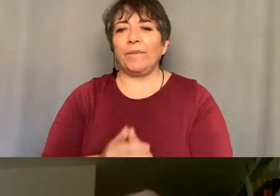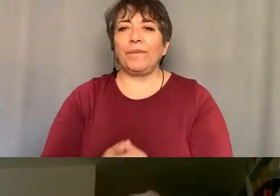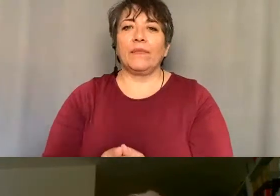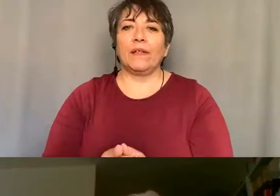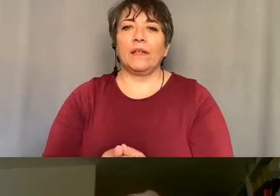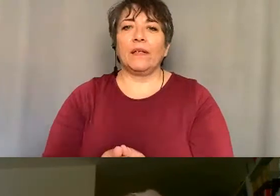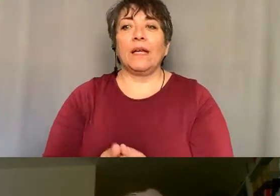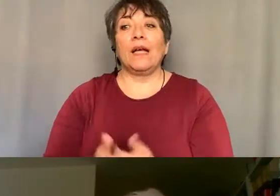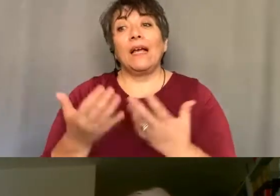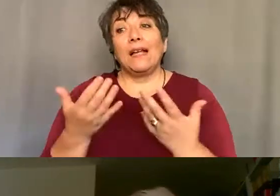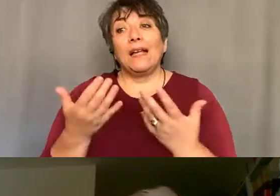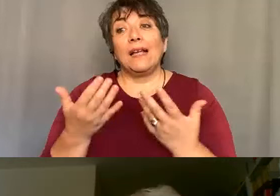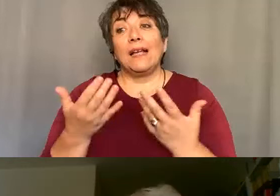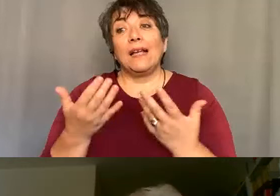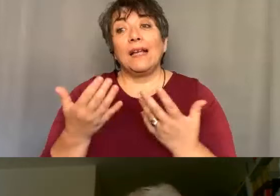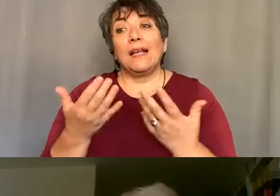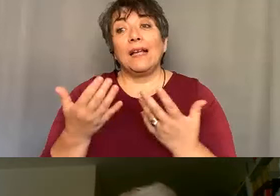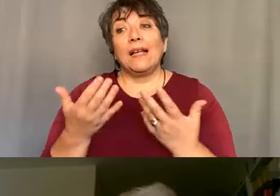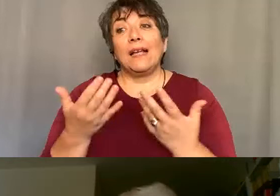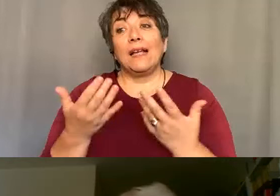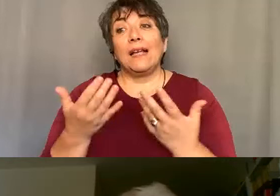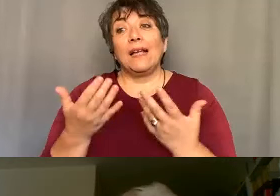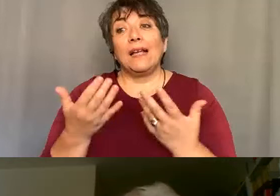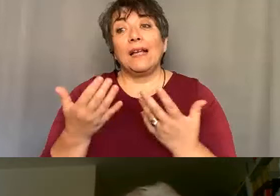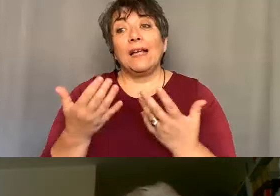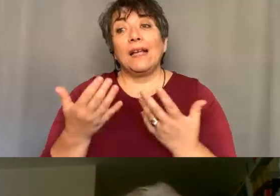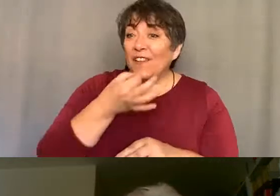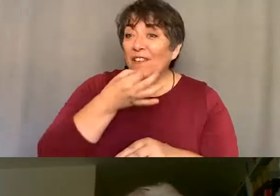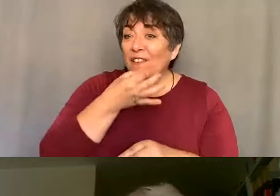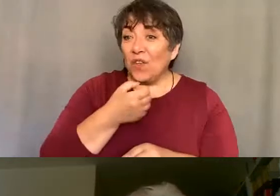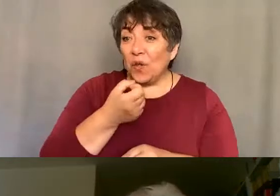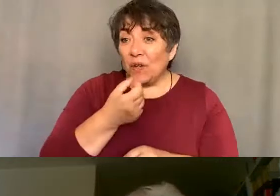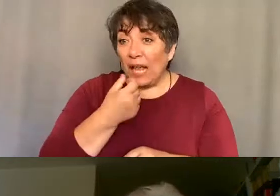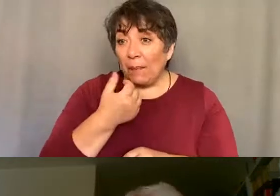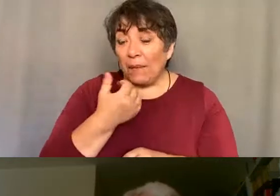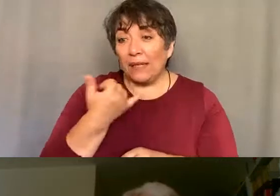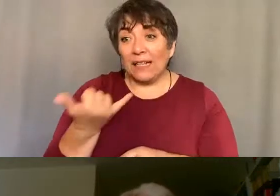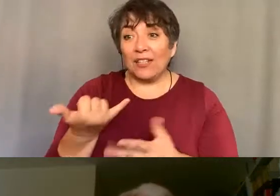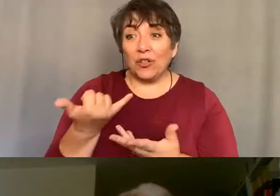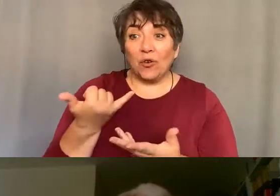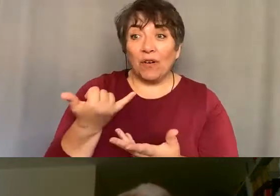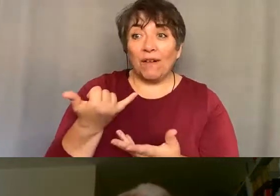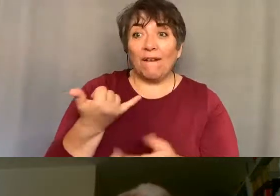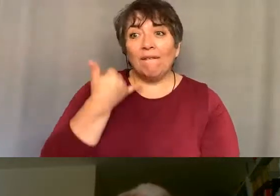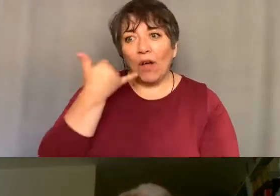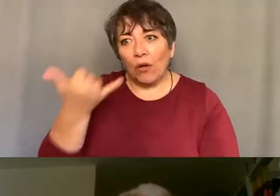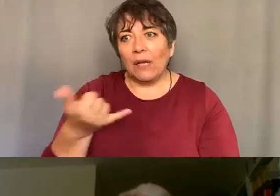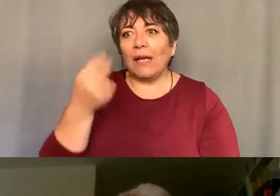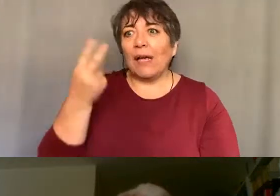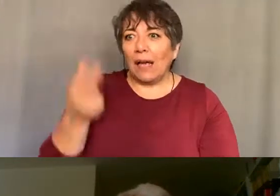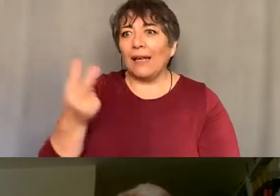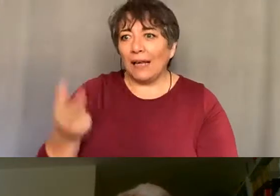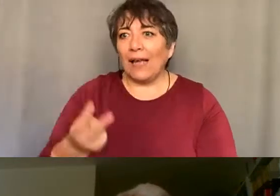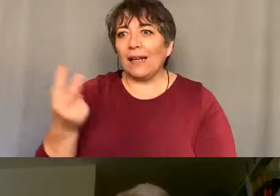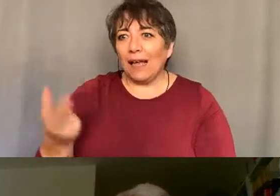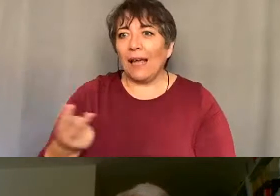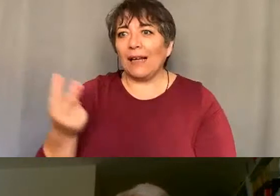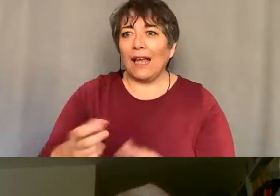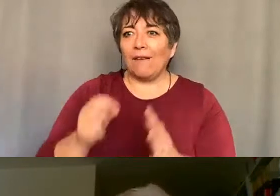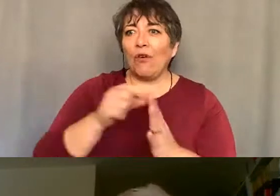keep reissuing things, and there's a lot of workload there for the prescribers, the pharmacy dispensing it, etc. So there's a bit of a